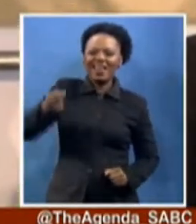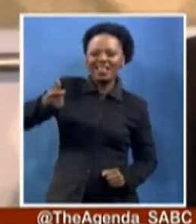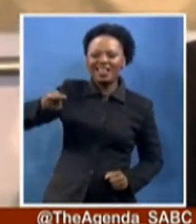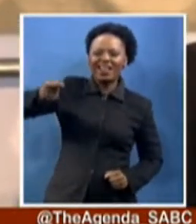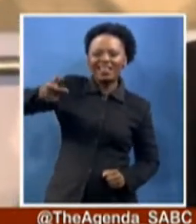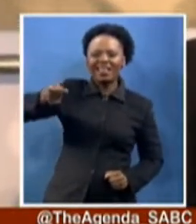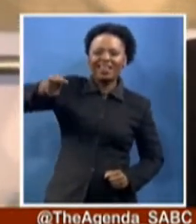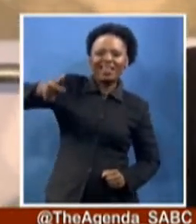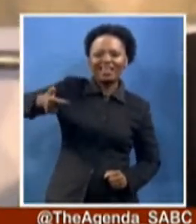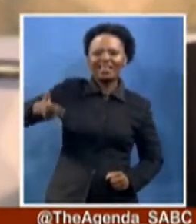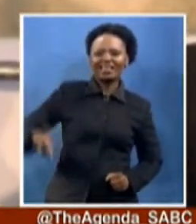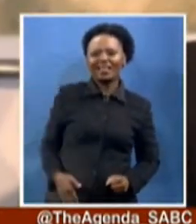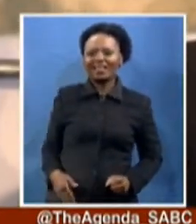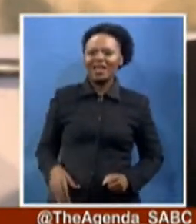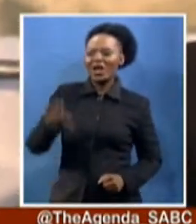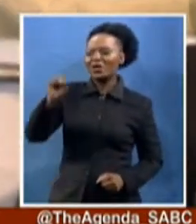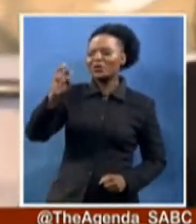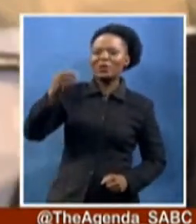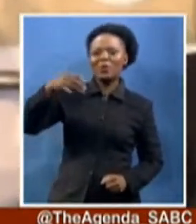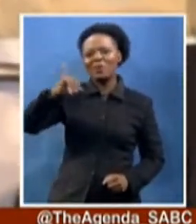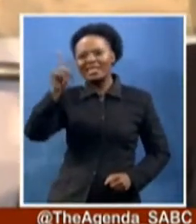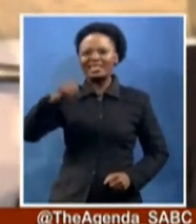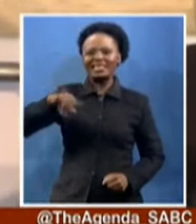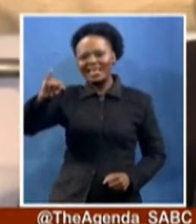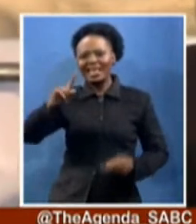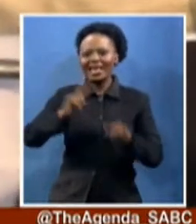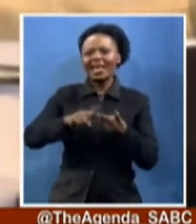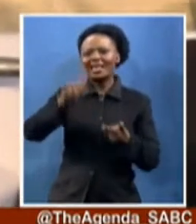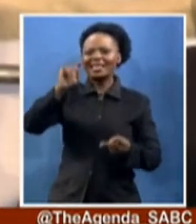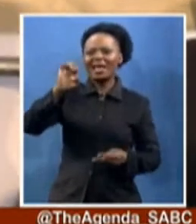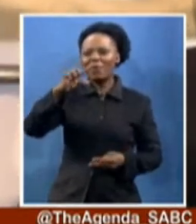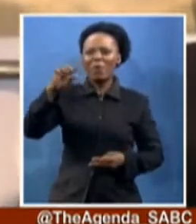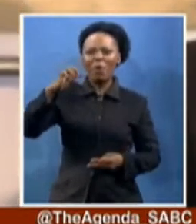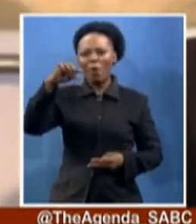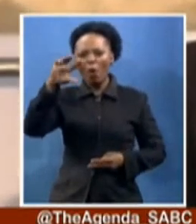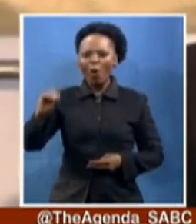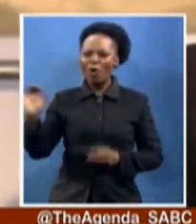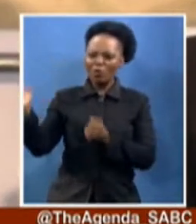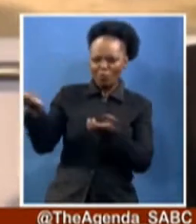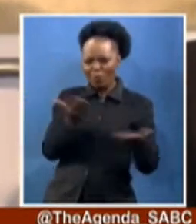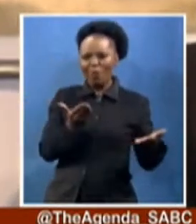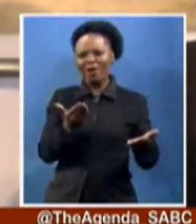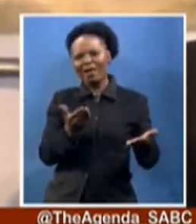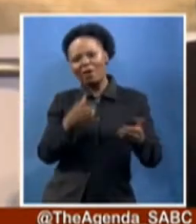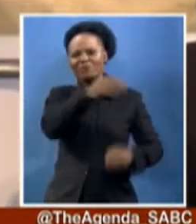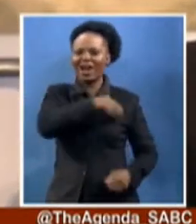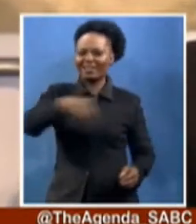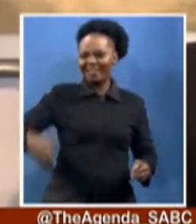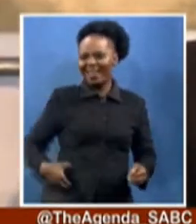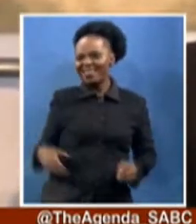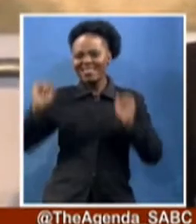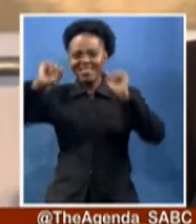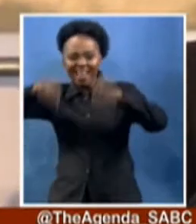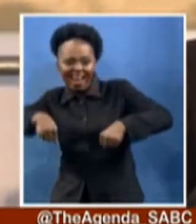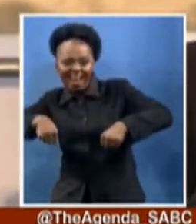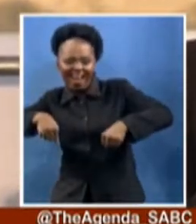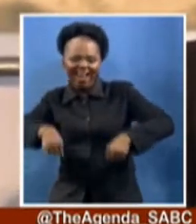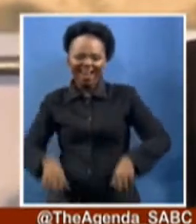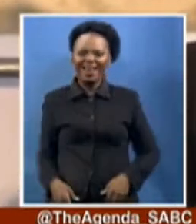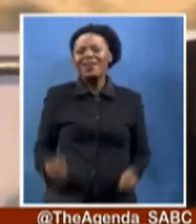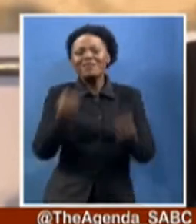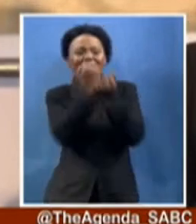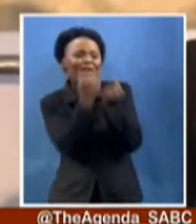tla. Then you welcome a president. How do I know? Oh, I mean it's freedom. Hanyane